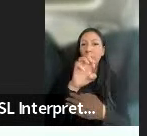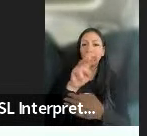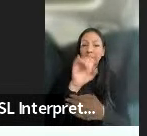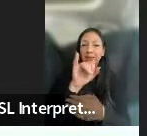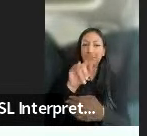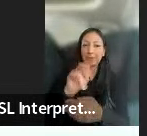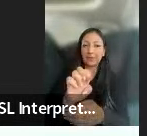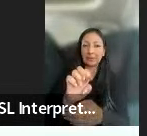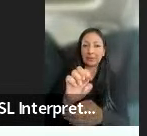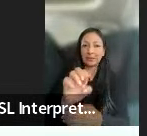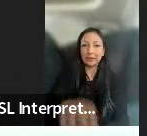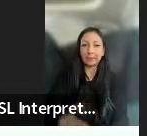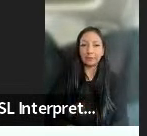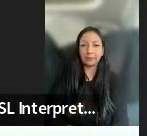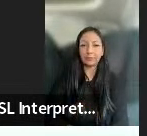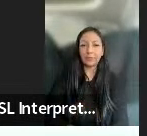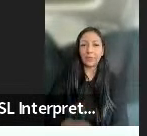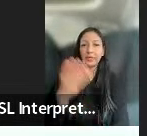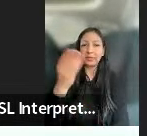nyc.gov/cityofyes.